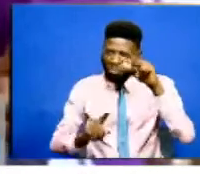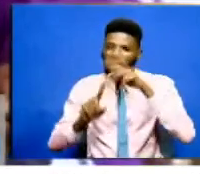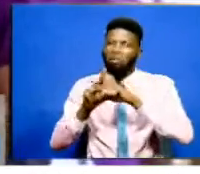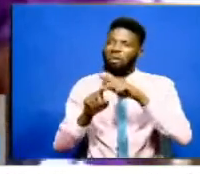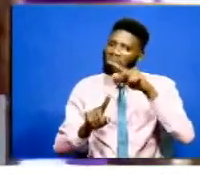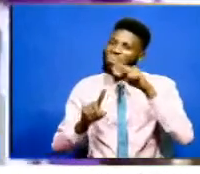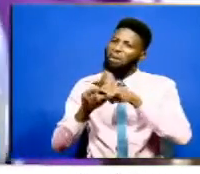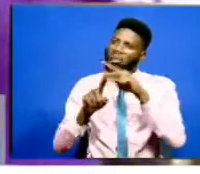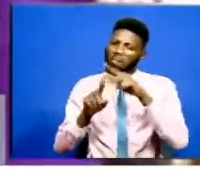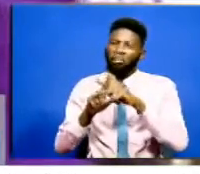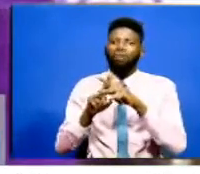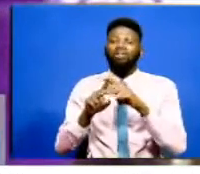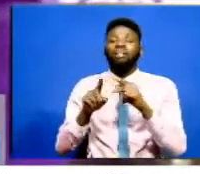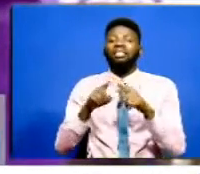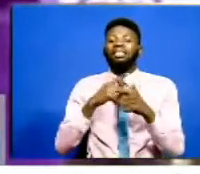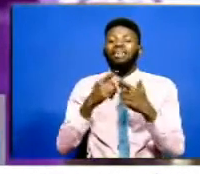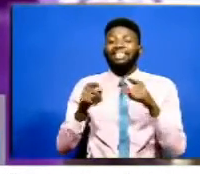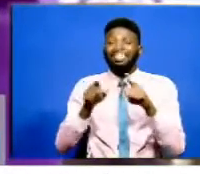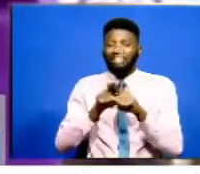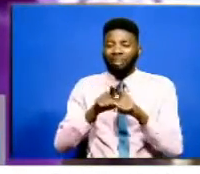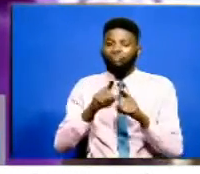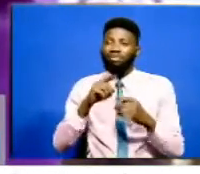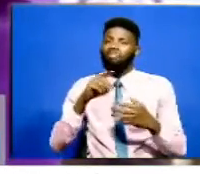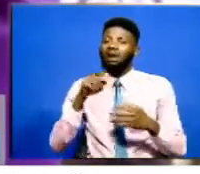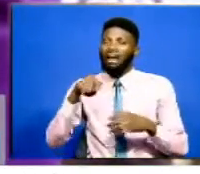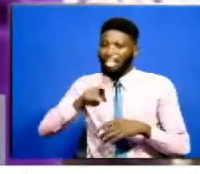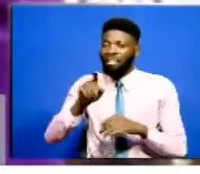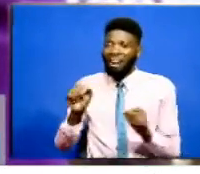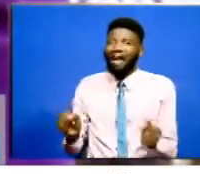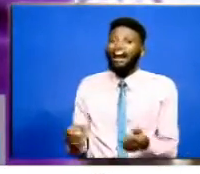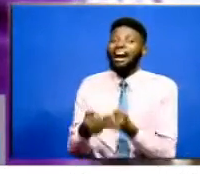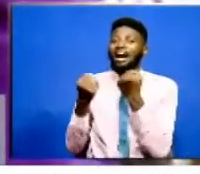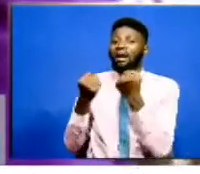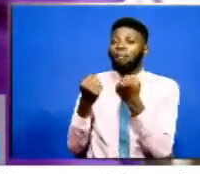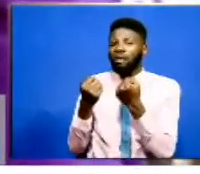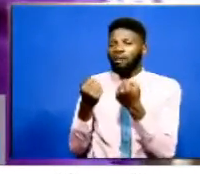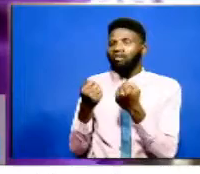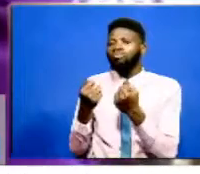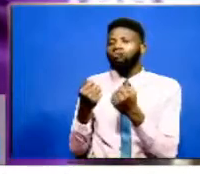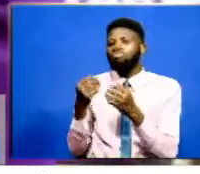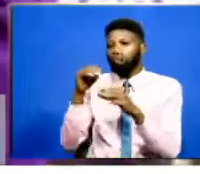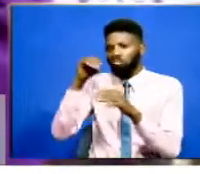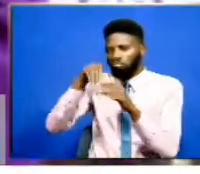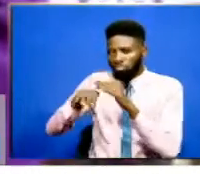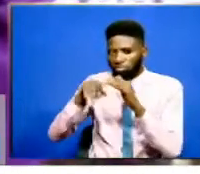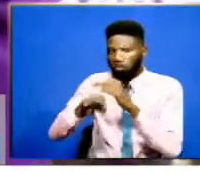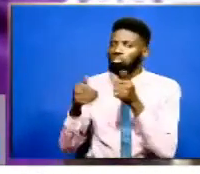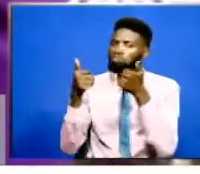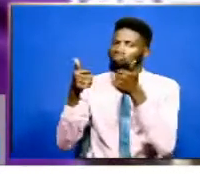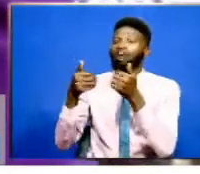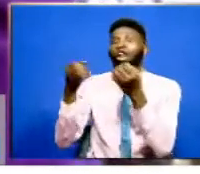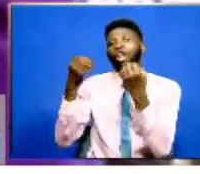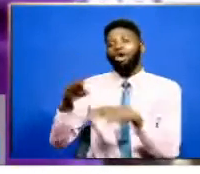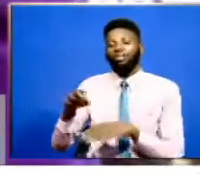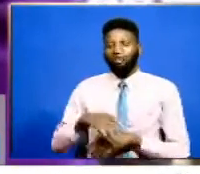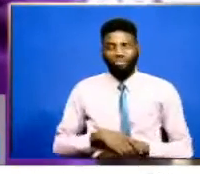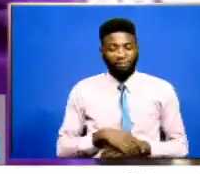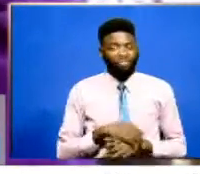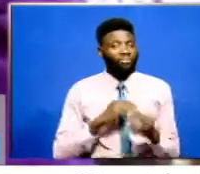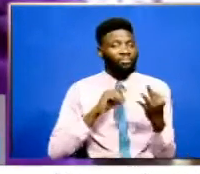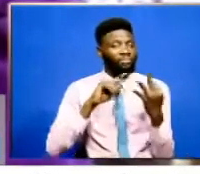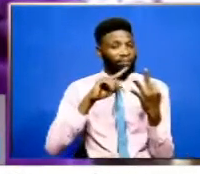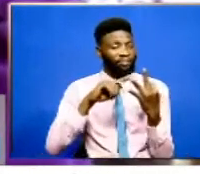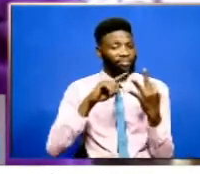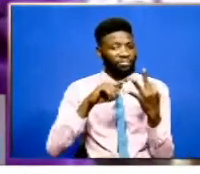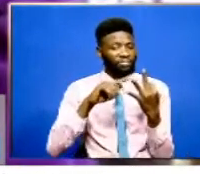lose even whatever good you had planted in that land. The second practice that the church is giving